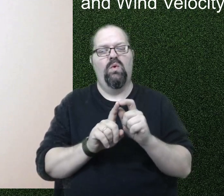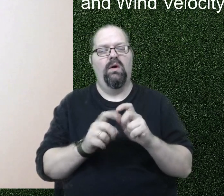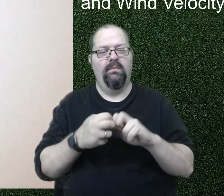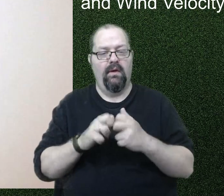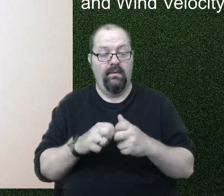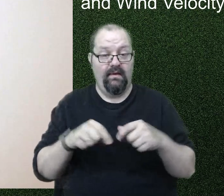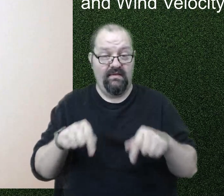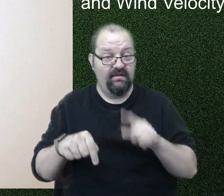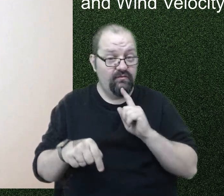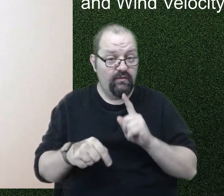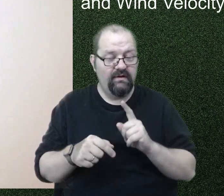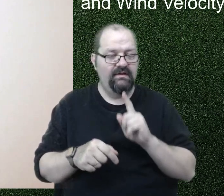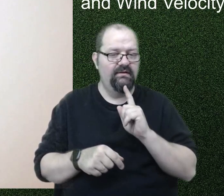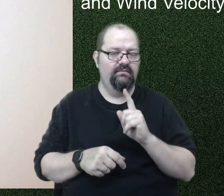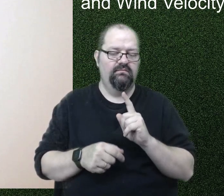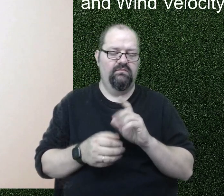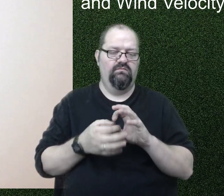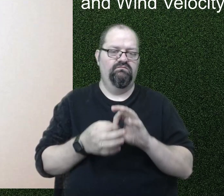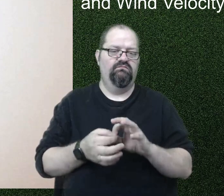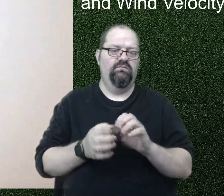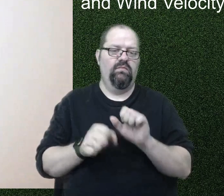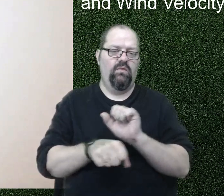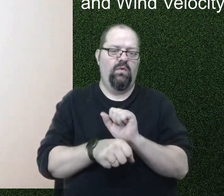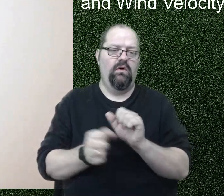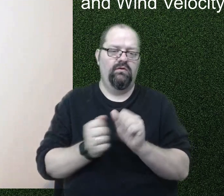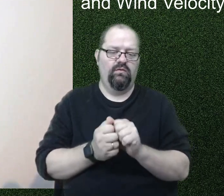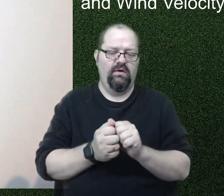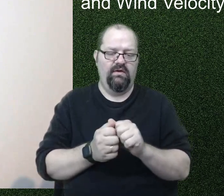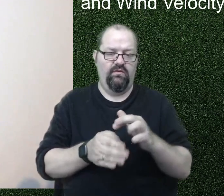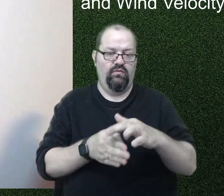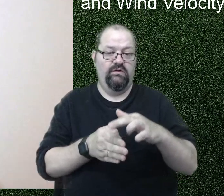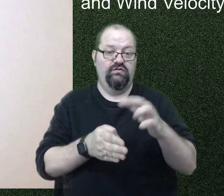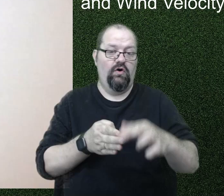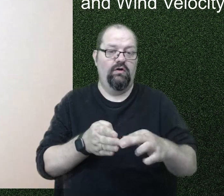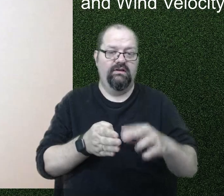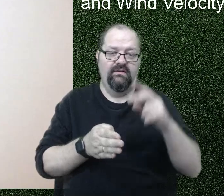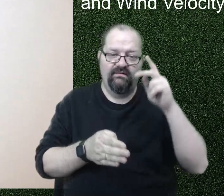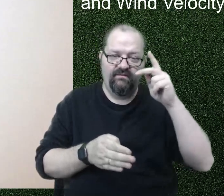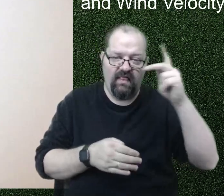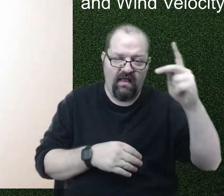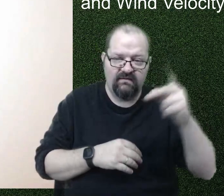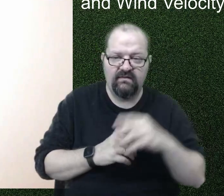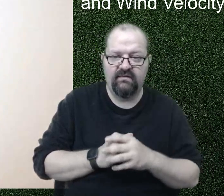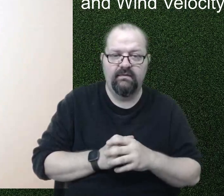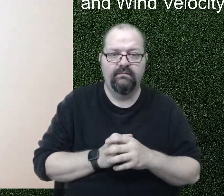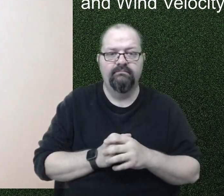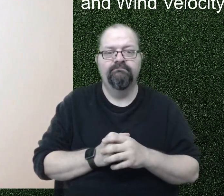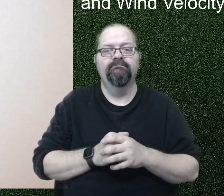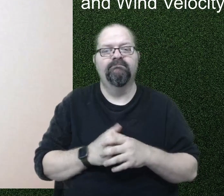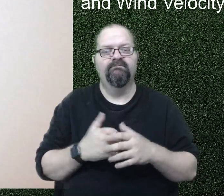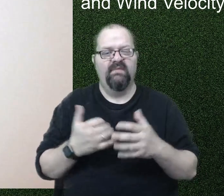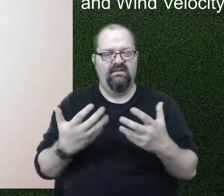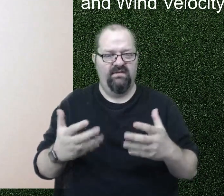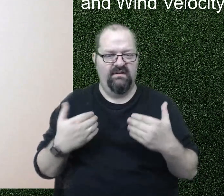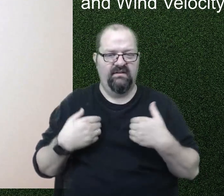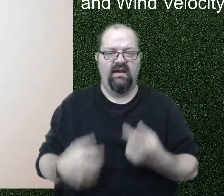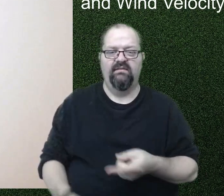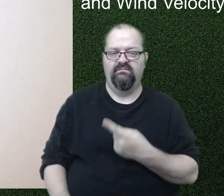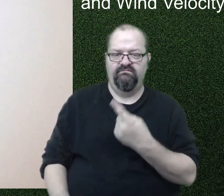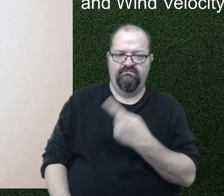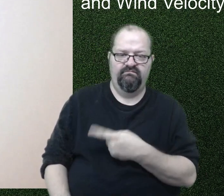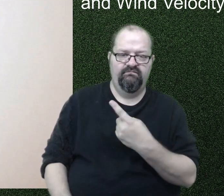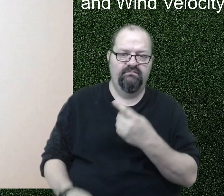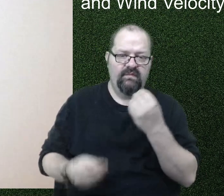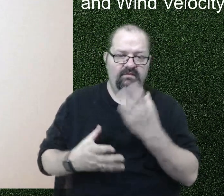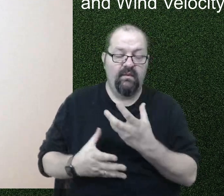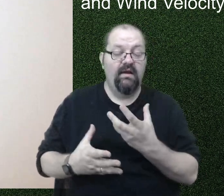is a problem dealing with resultant velocity. So we are given this information, and I just